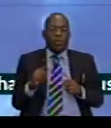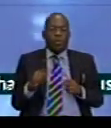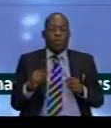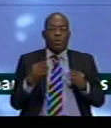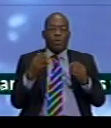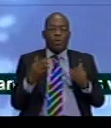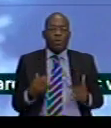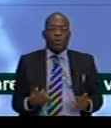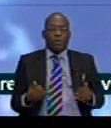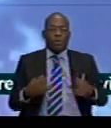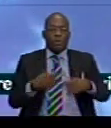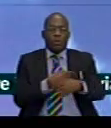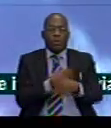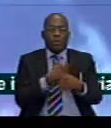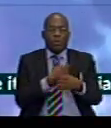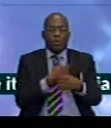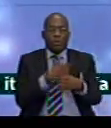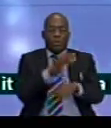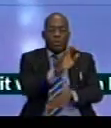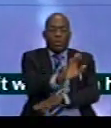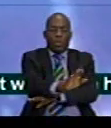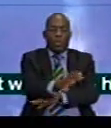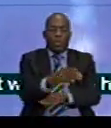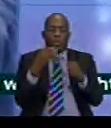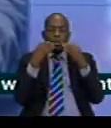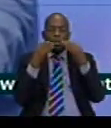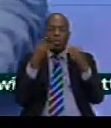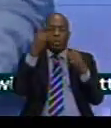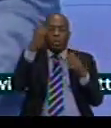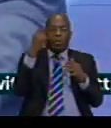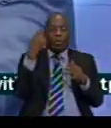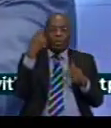Thank you for what you have done tonight.